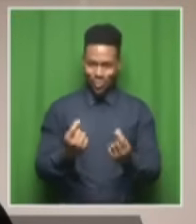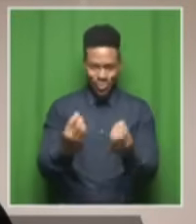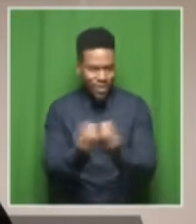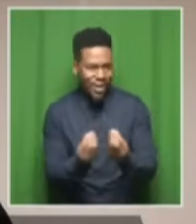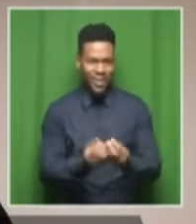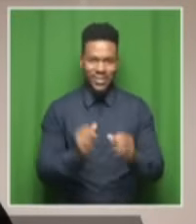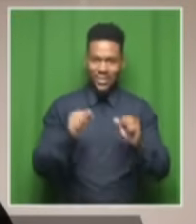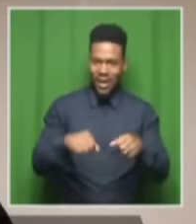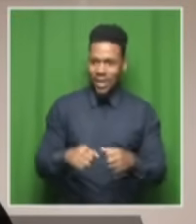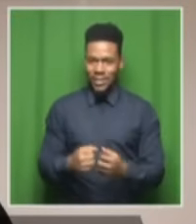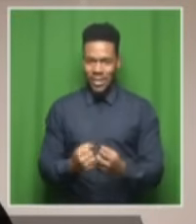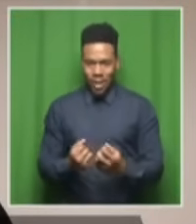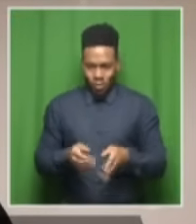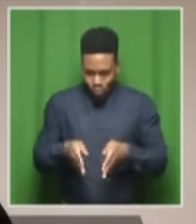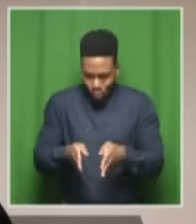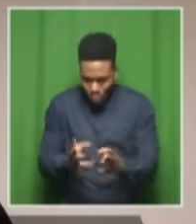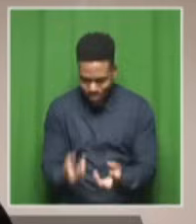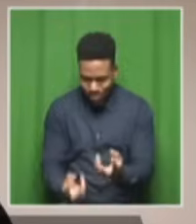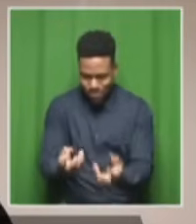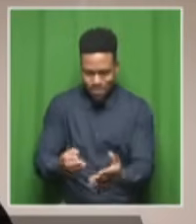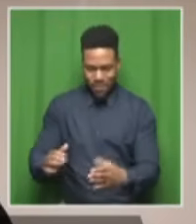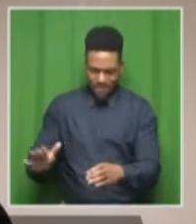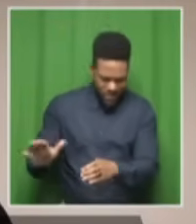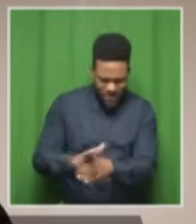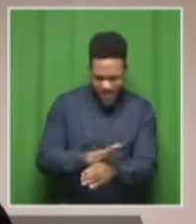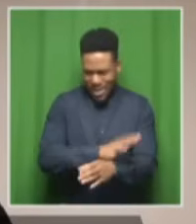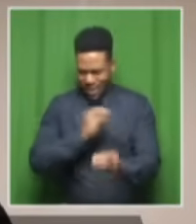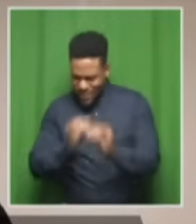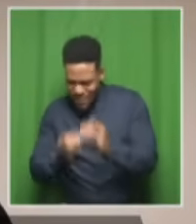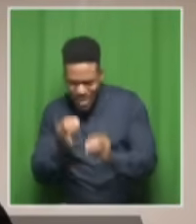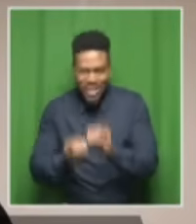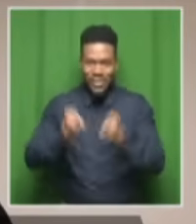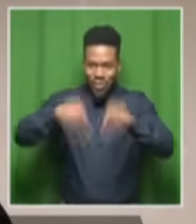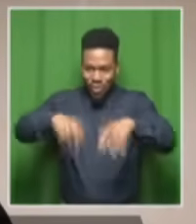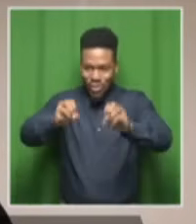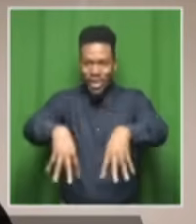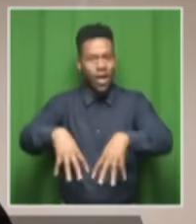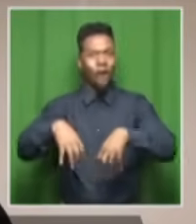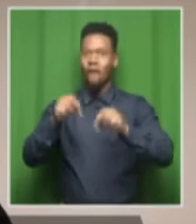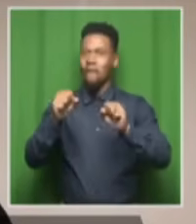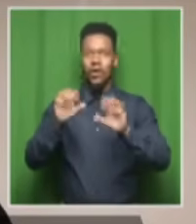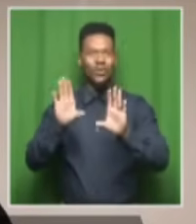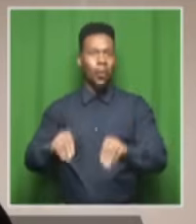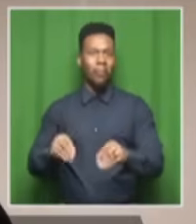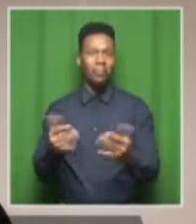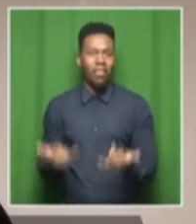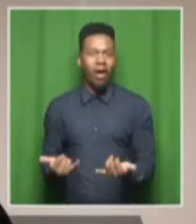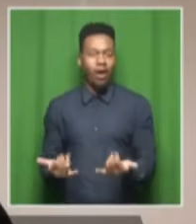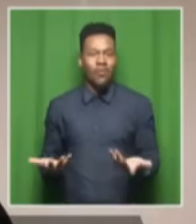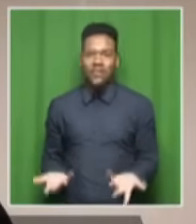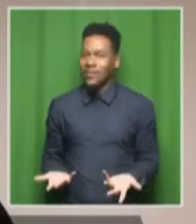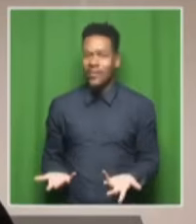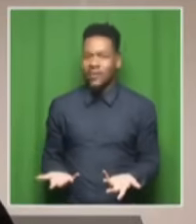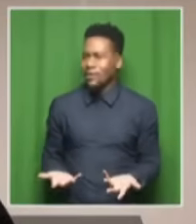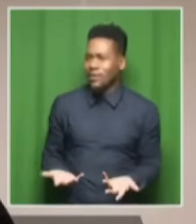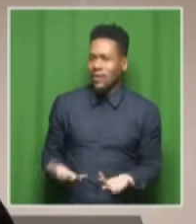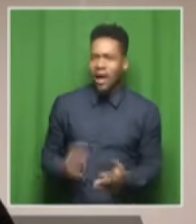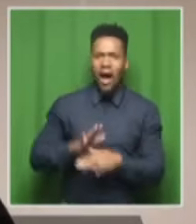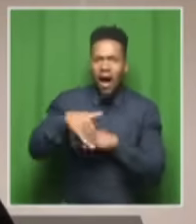fill the potholes. There's no load shedding. But what's going to happen when it's done? You know, it just feels, again, the modes